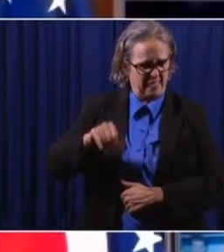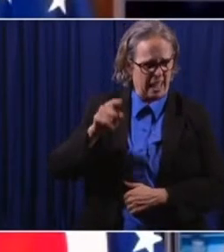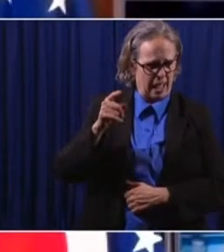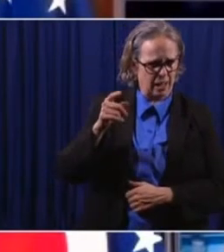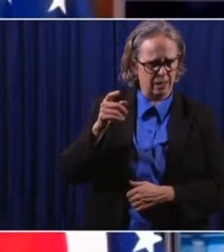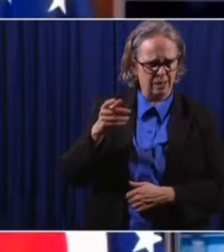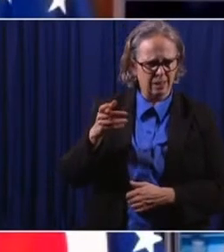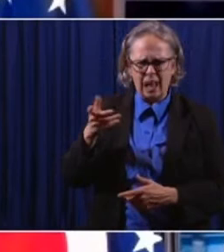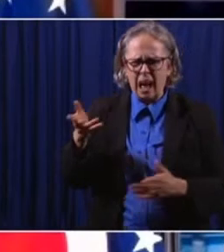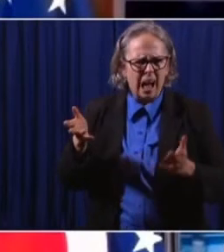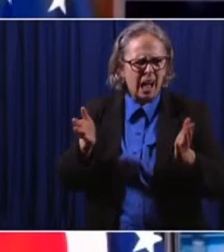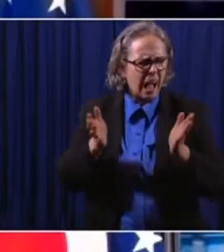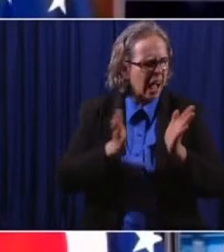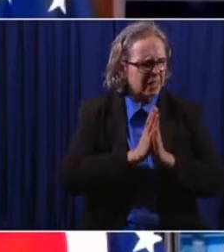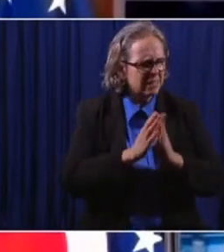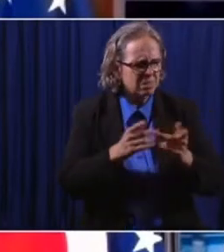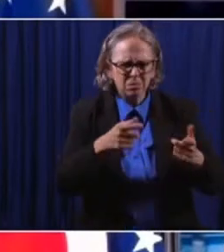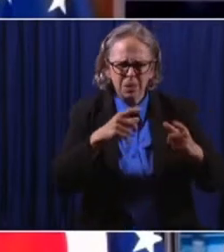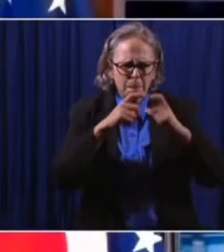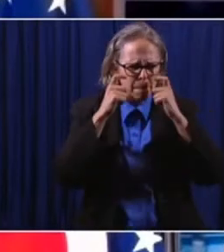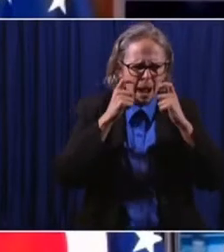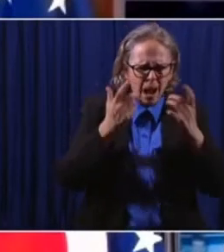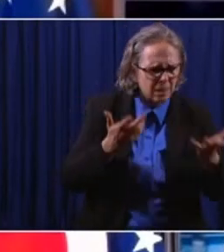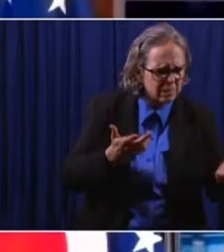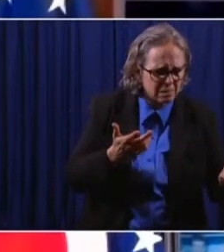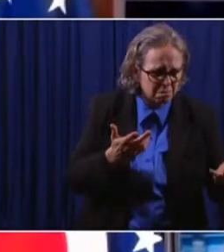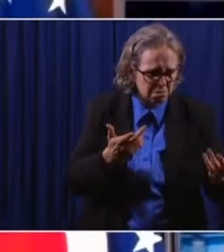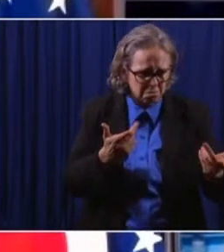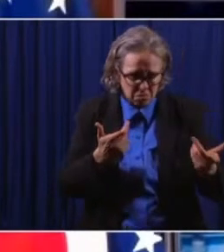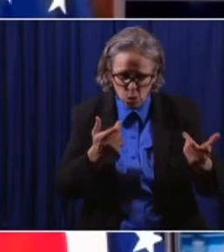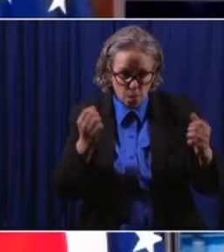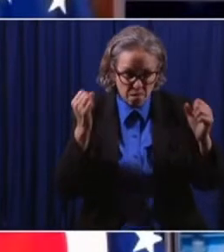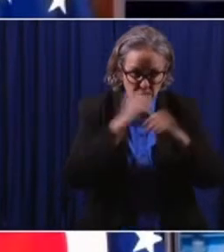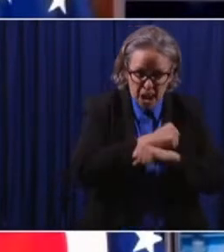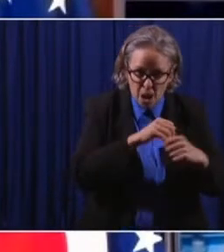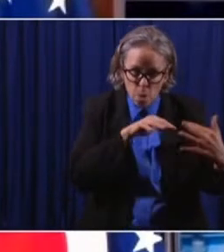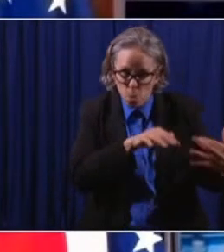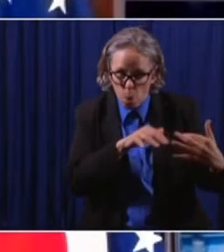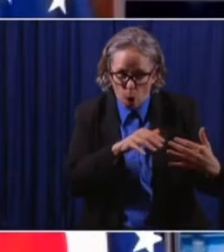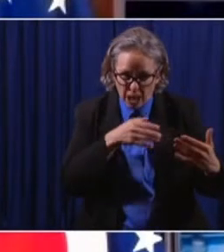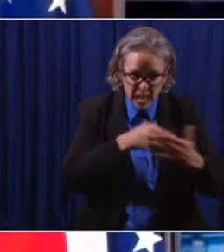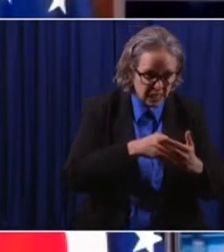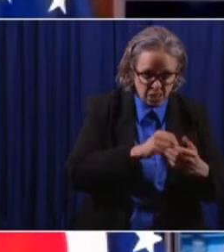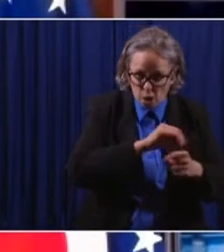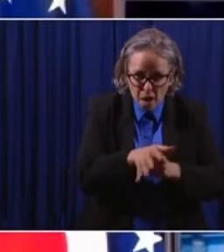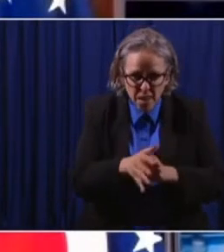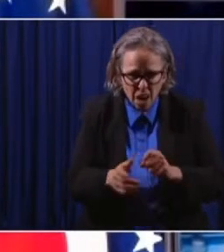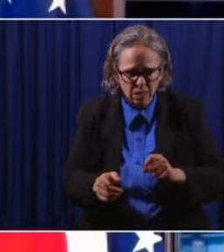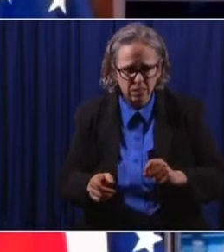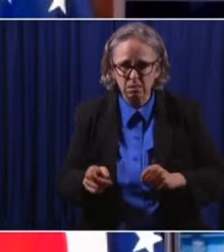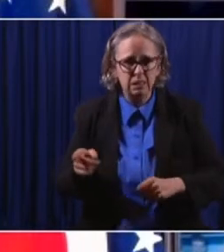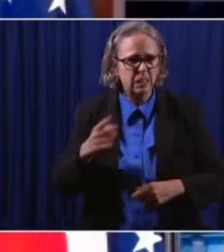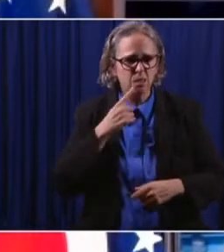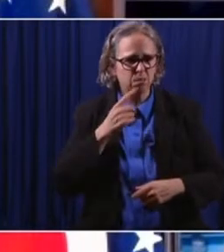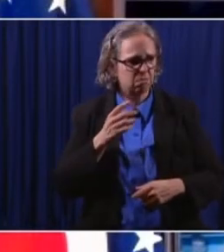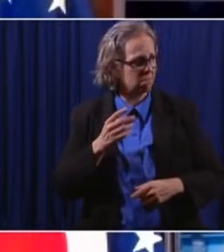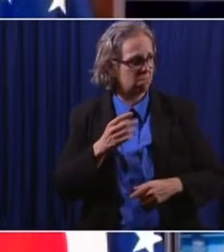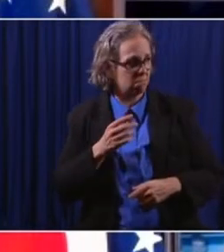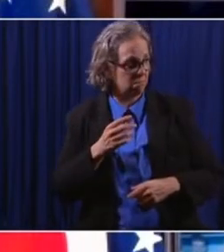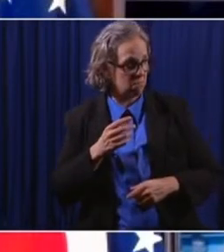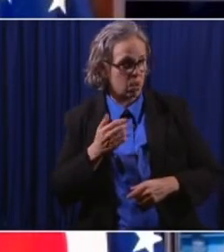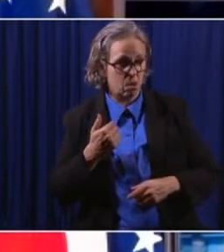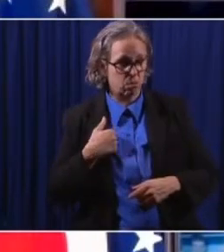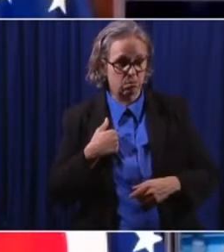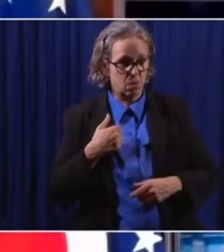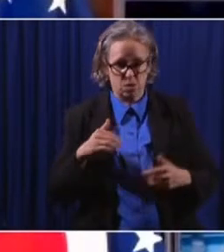wearing a mask to fight the war against the spread of the coronavirus, he simply said, well, when I was young, they asked me to go to